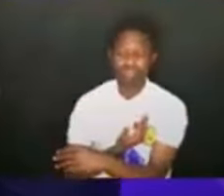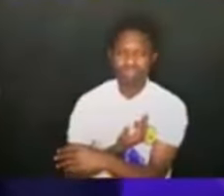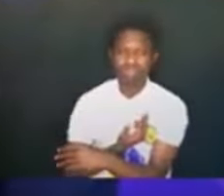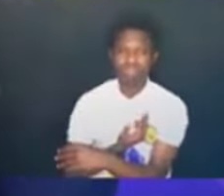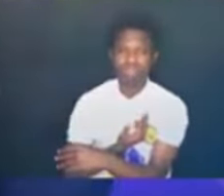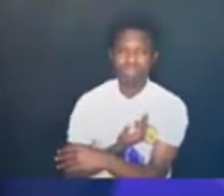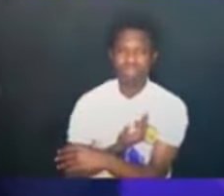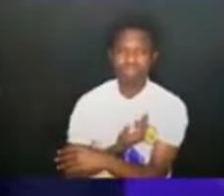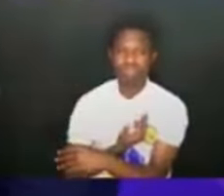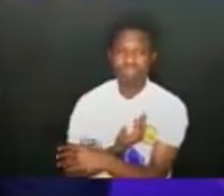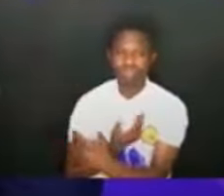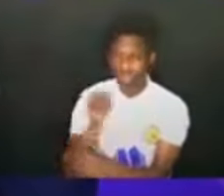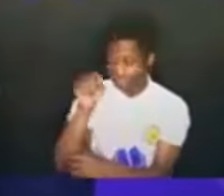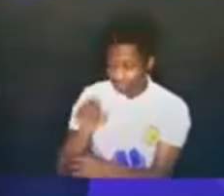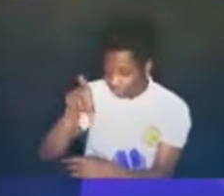20,